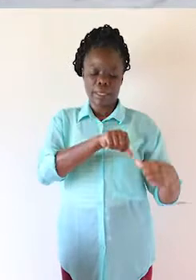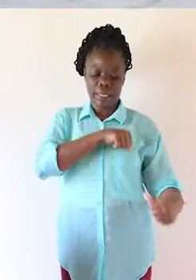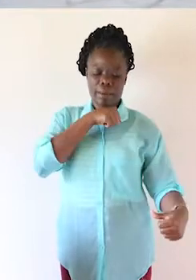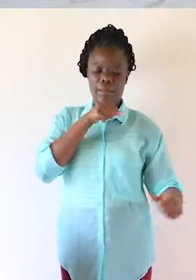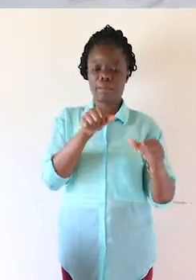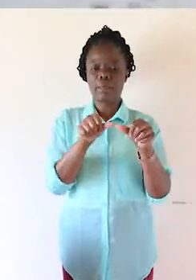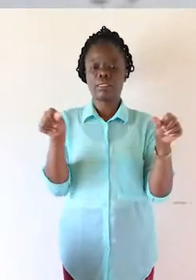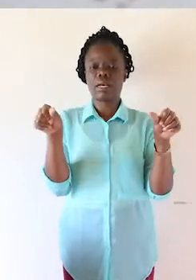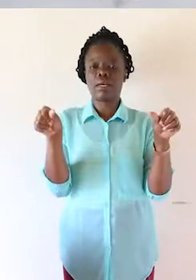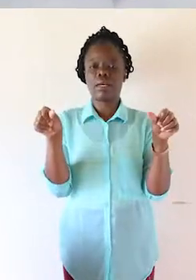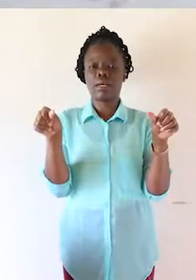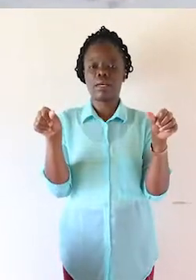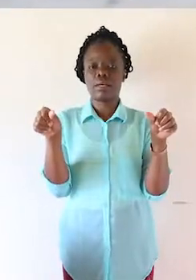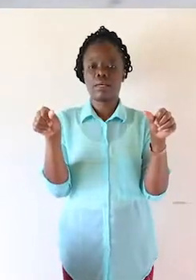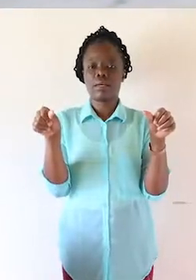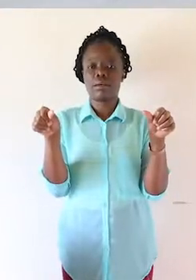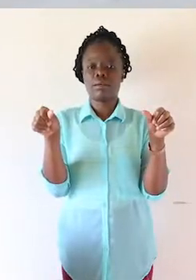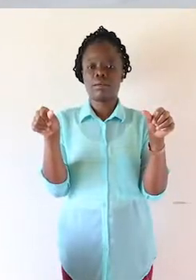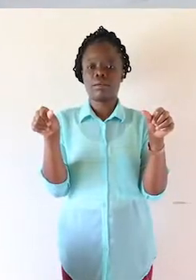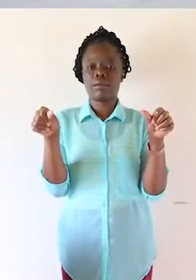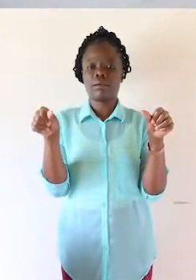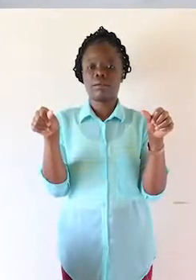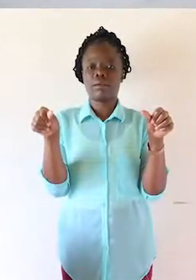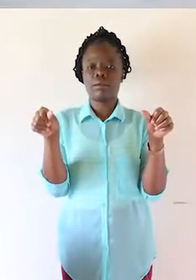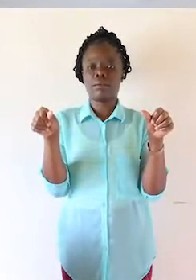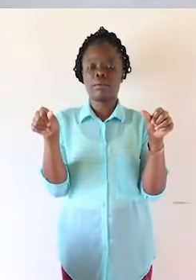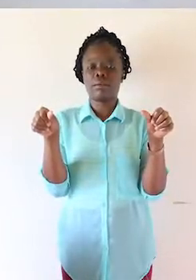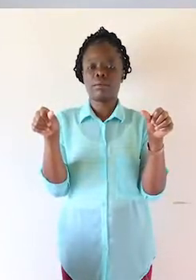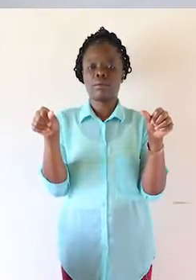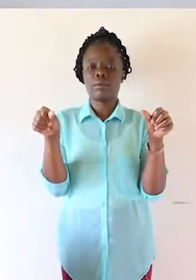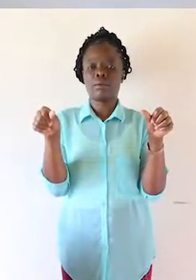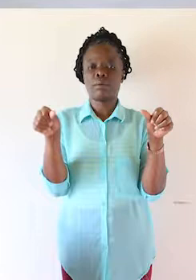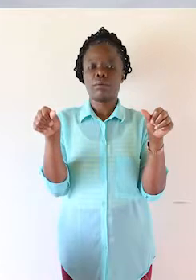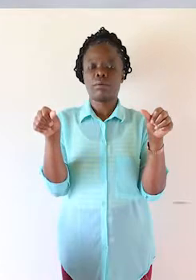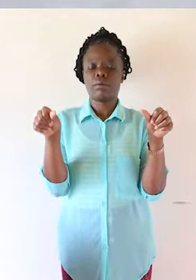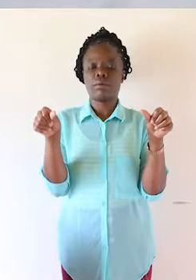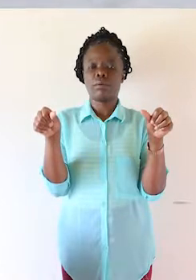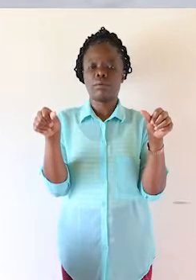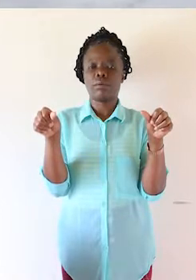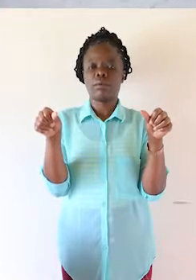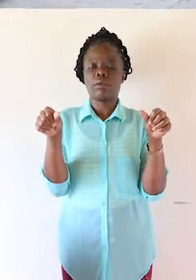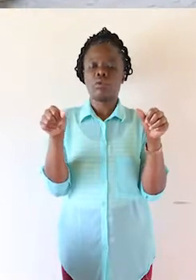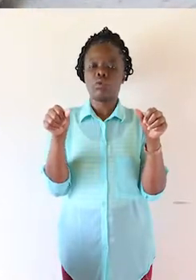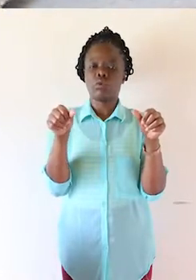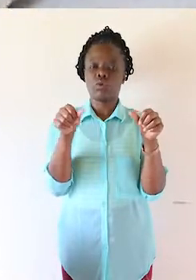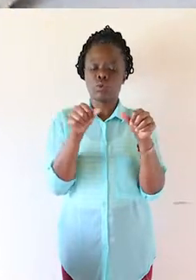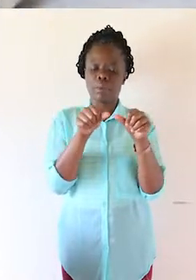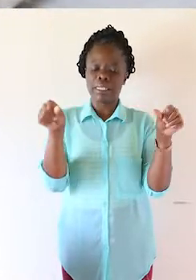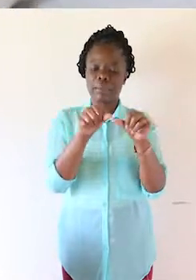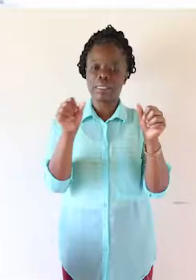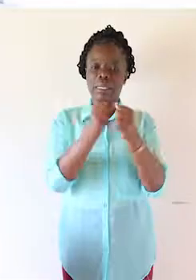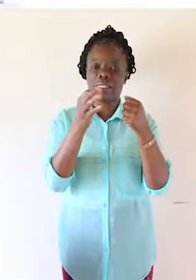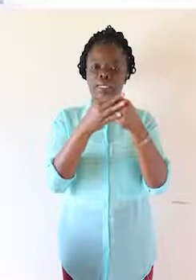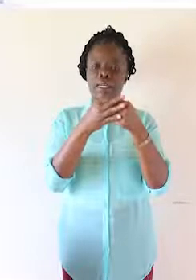That is one, that is two, three. So you go up to 18